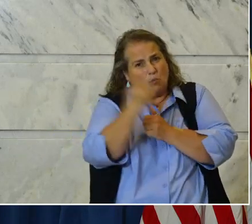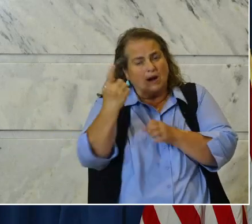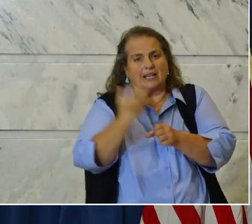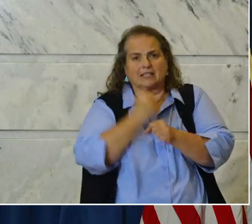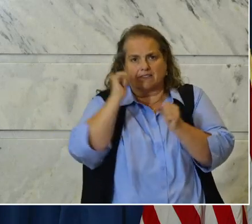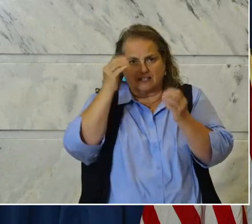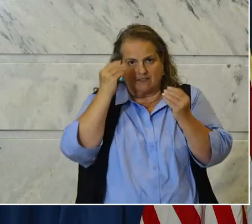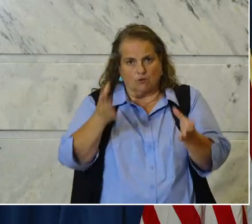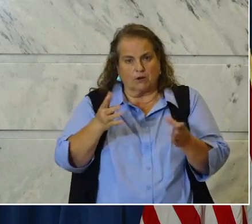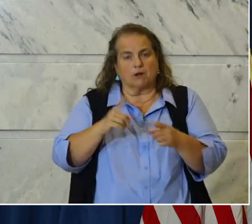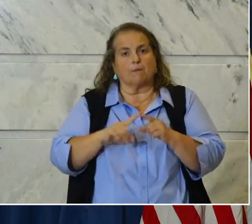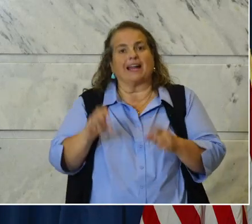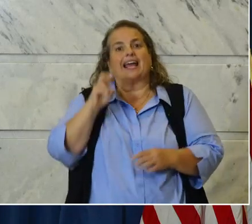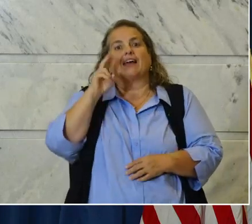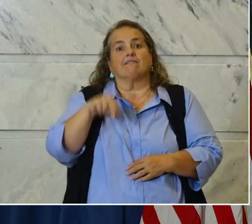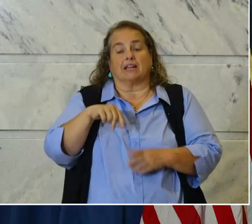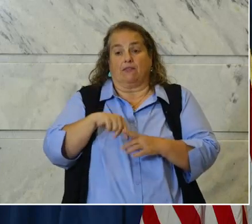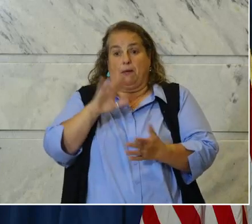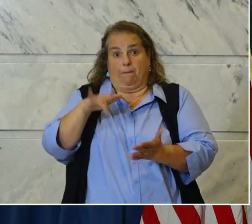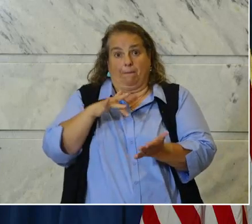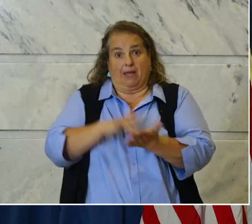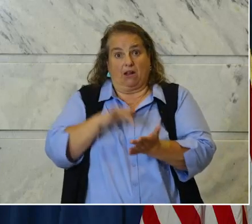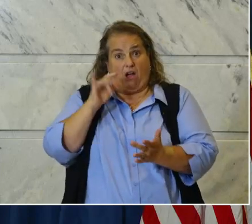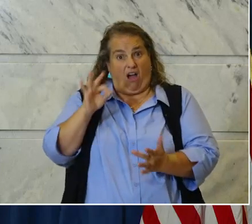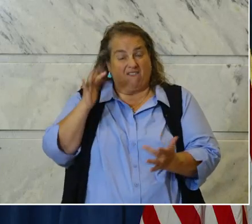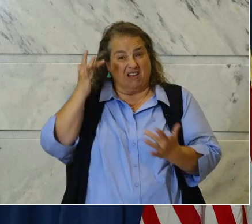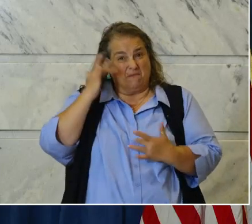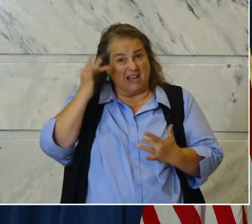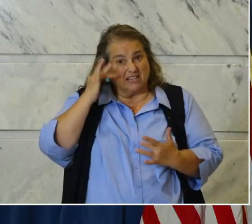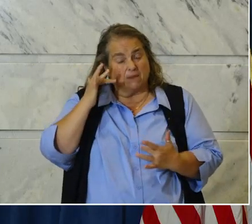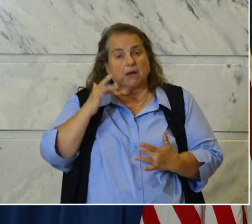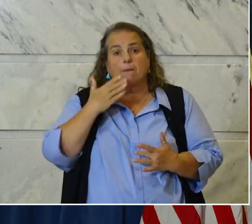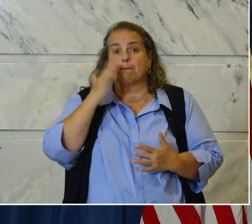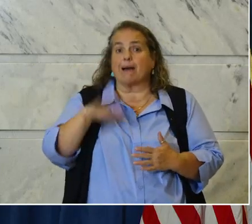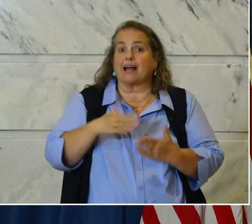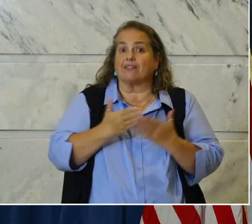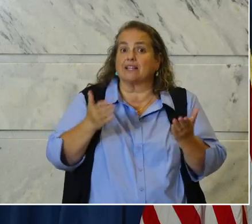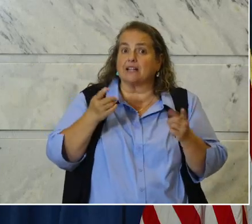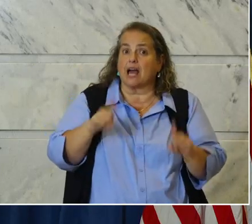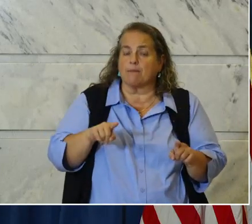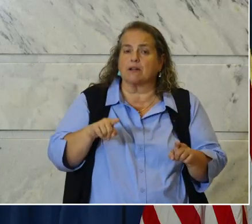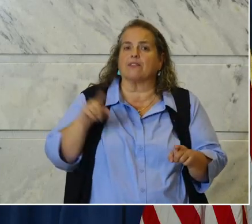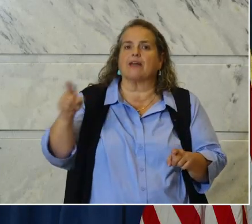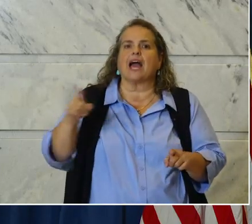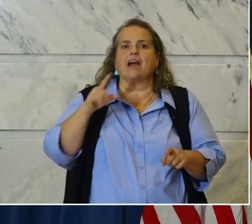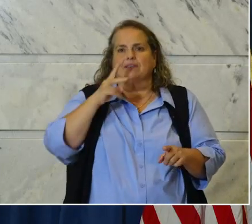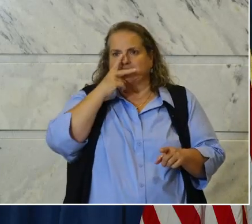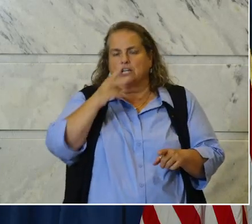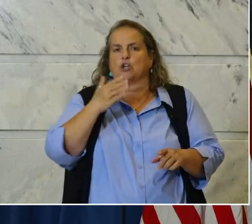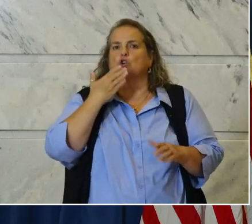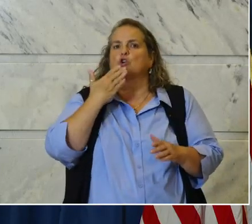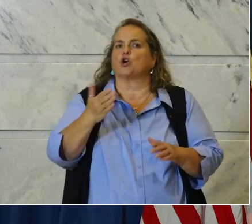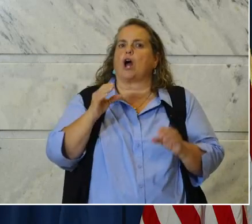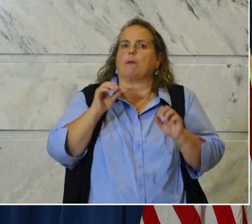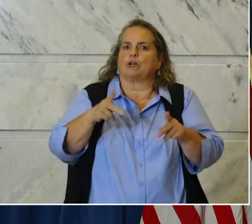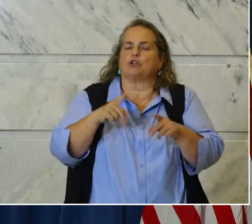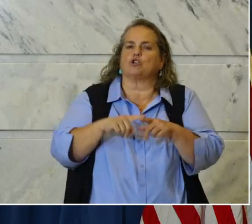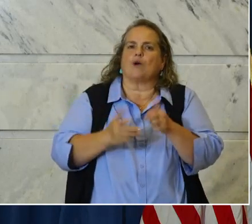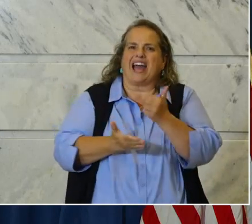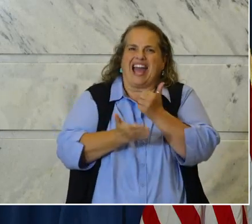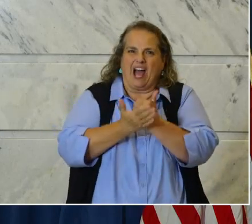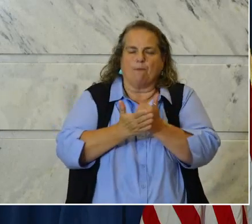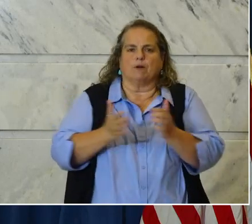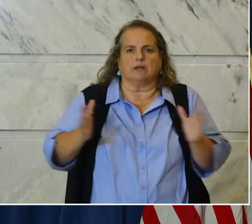information, but even in the midst of a pandemic when bad things are happening, they have seen real opportunities to help move